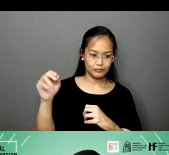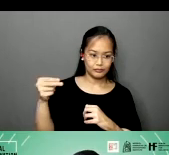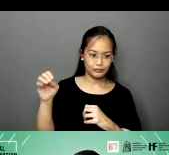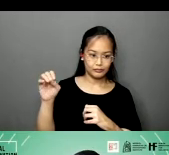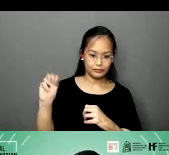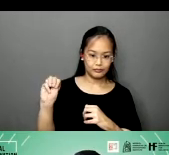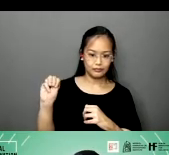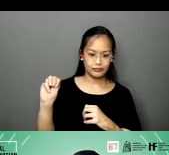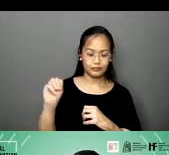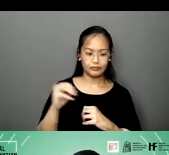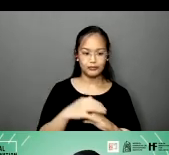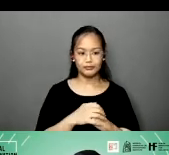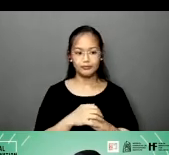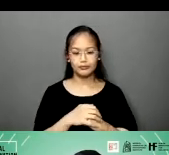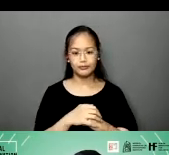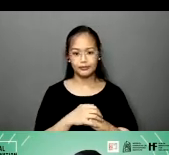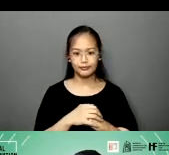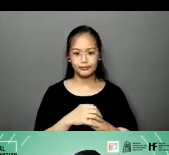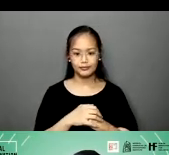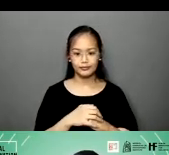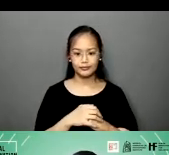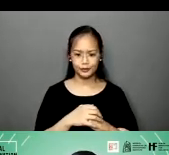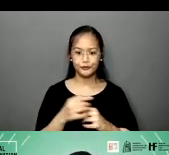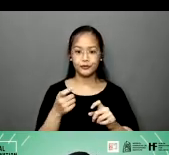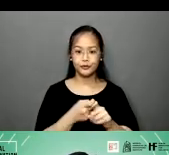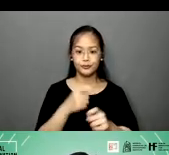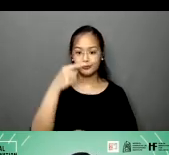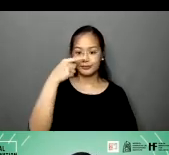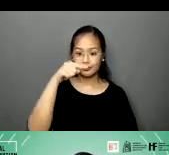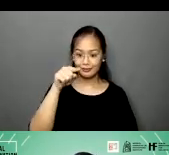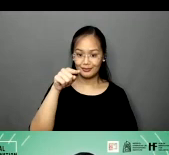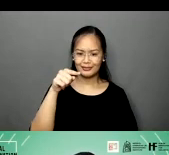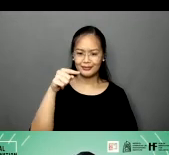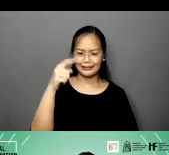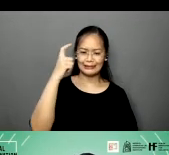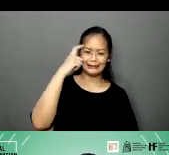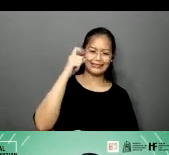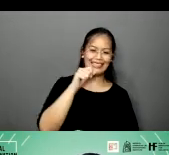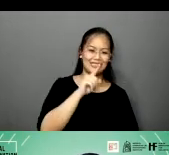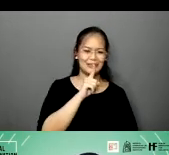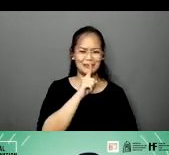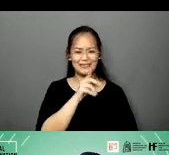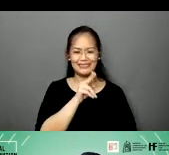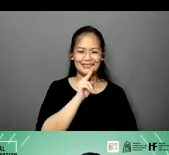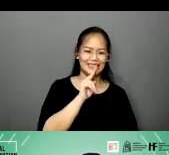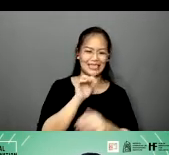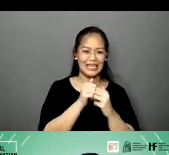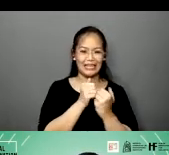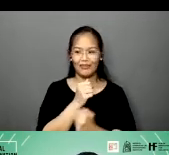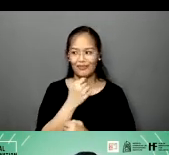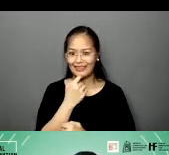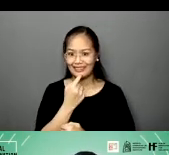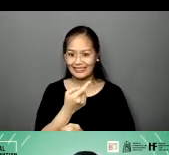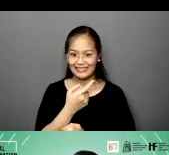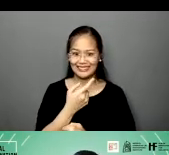the student project. I believe this one is from Thailand, so I'm not sure if I'm pronouncing it properly. But the idea here is that it's a